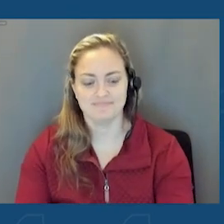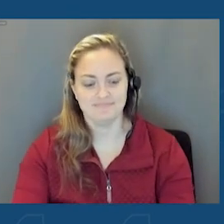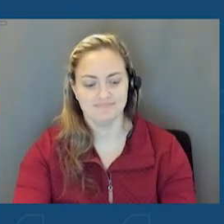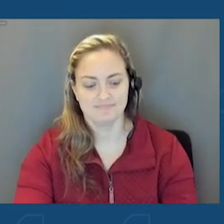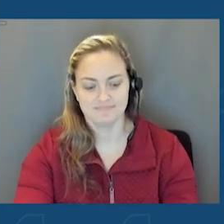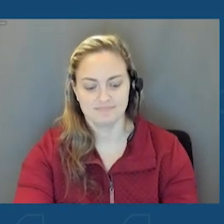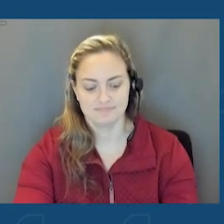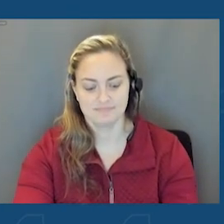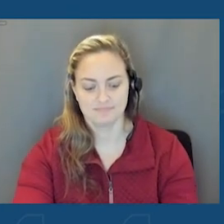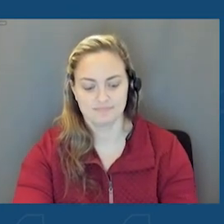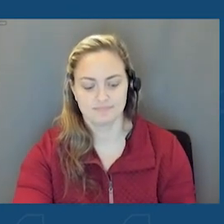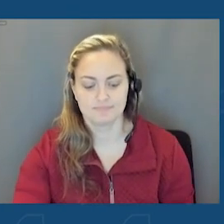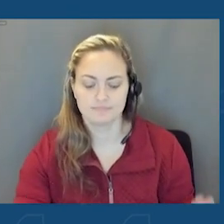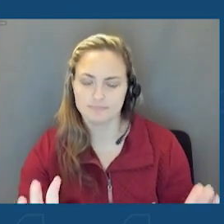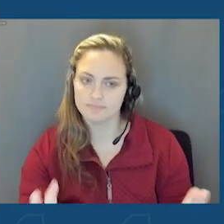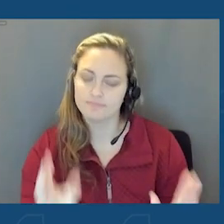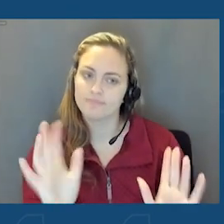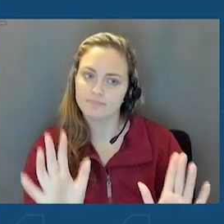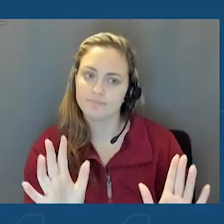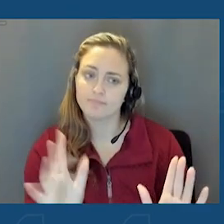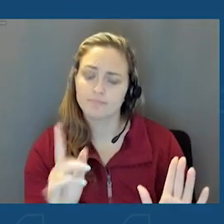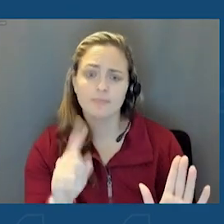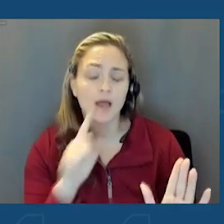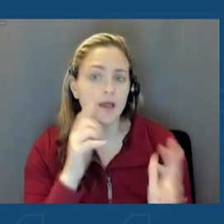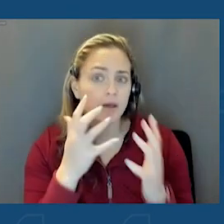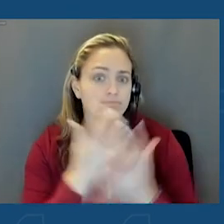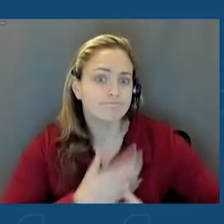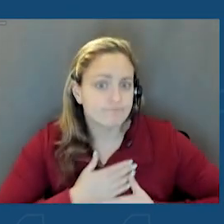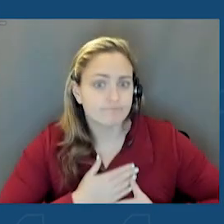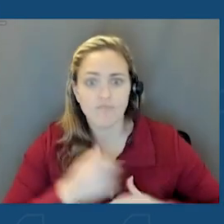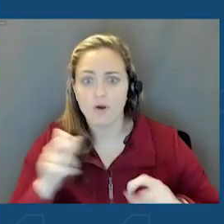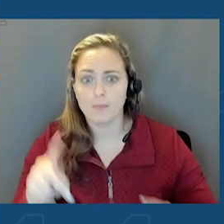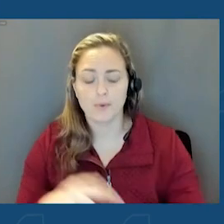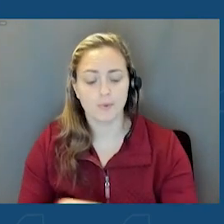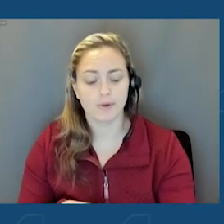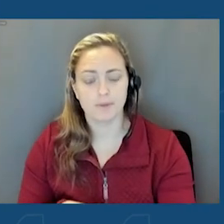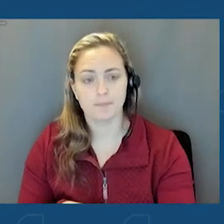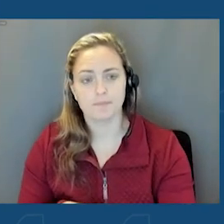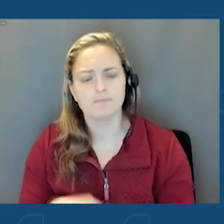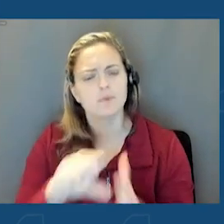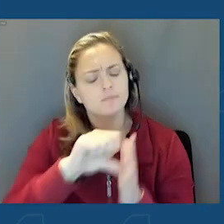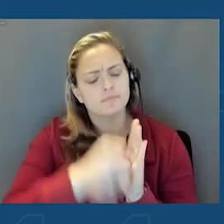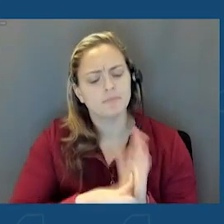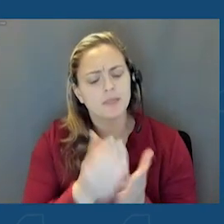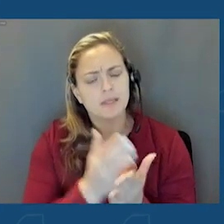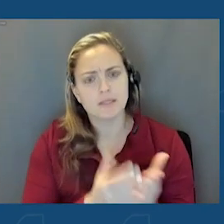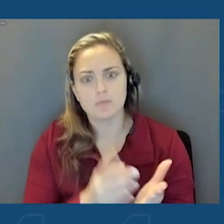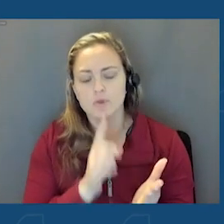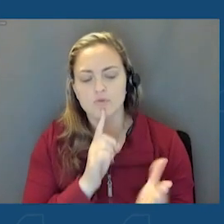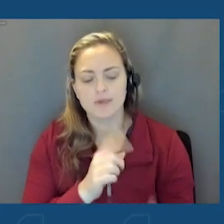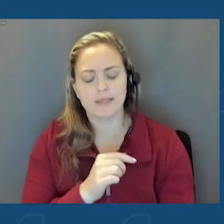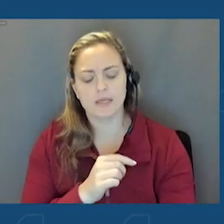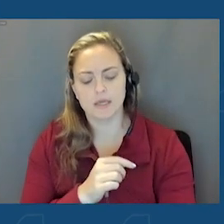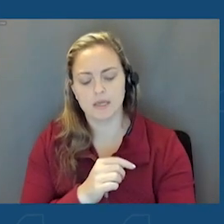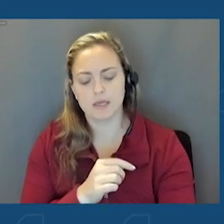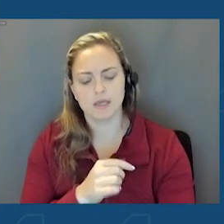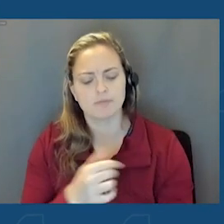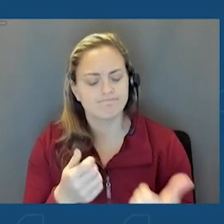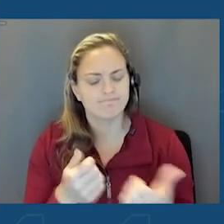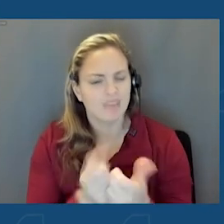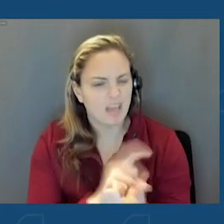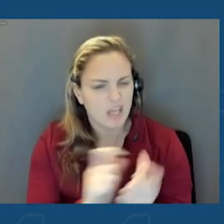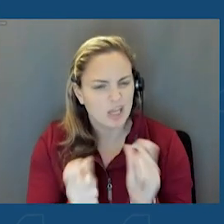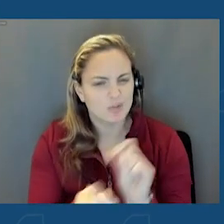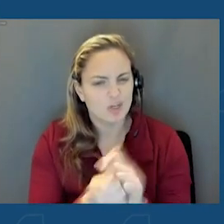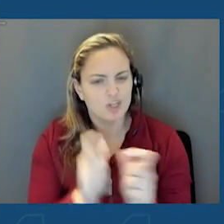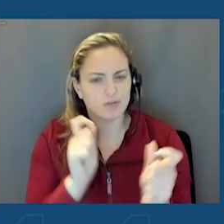And look, I am grateful for the opportunity to highlight some of the really game-changing provisions